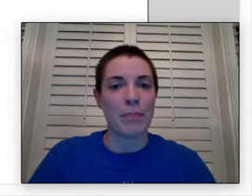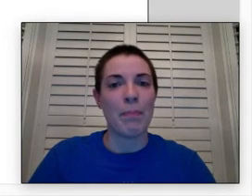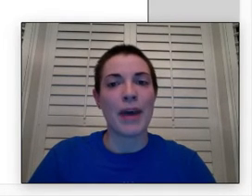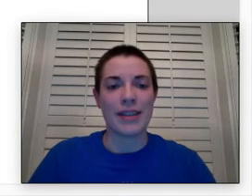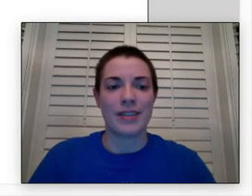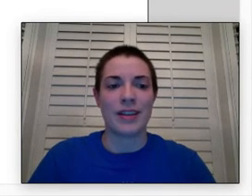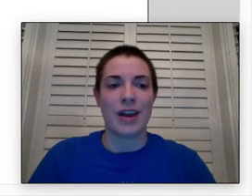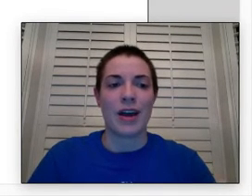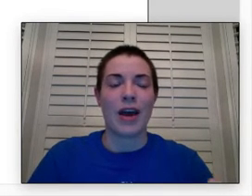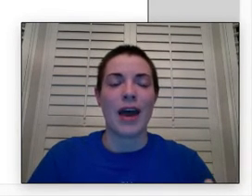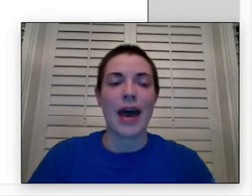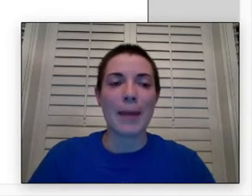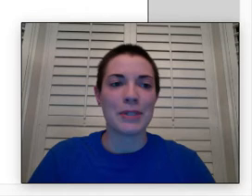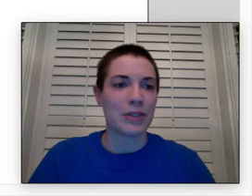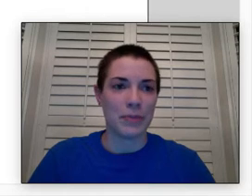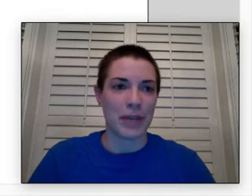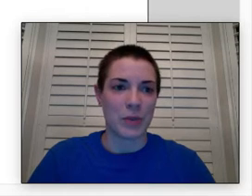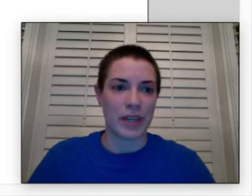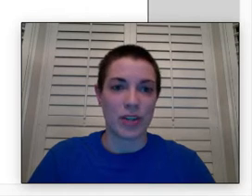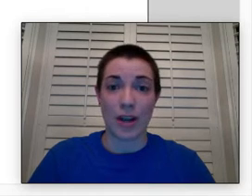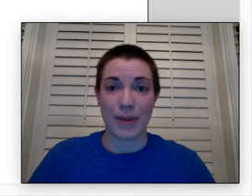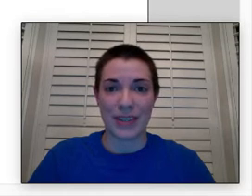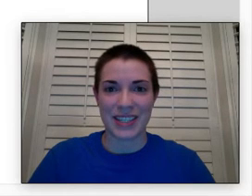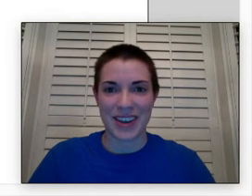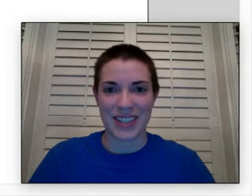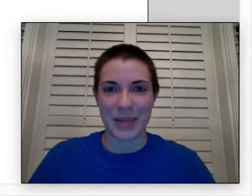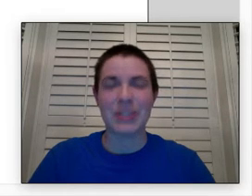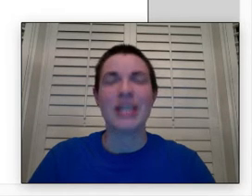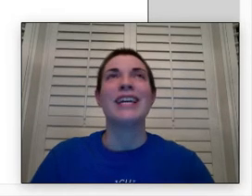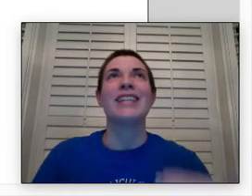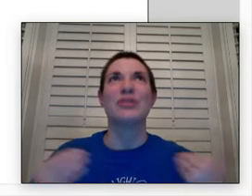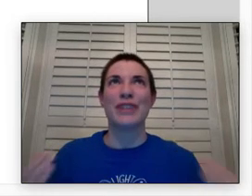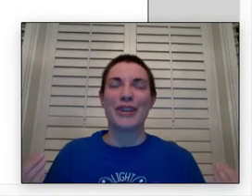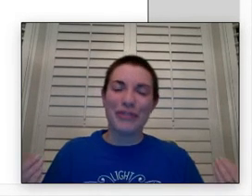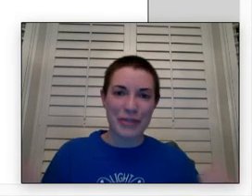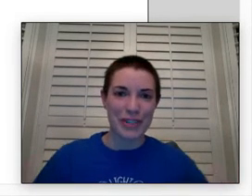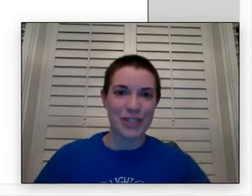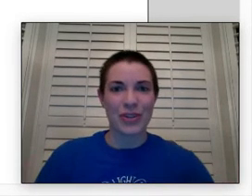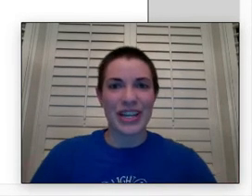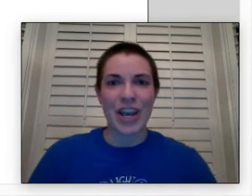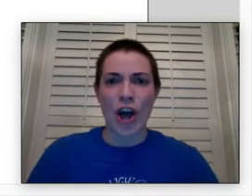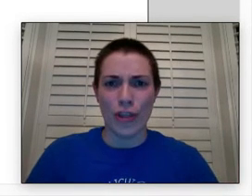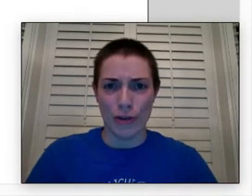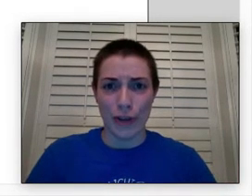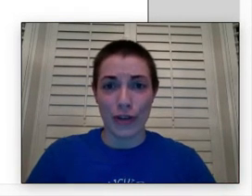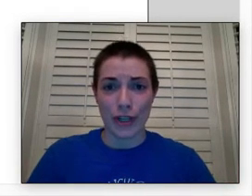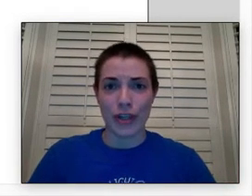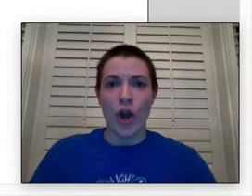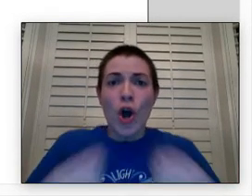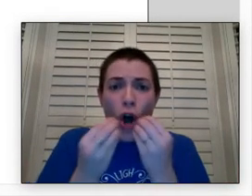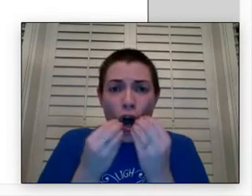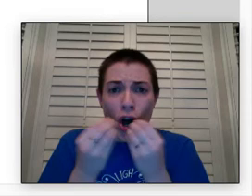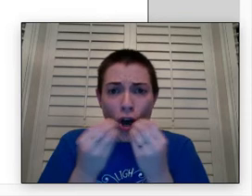the absolute best way to talk about this concept is to read our favorite story, The